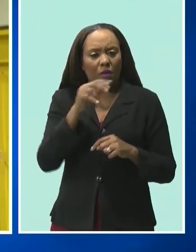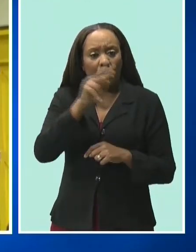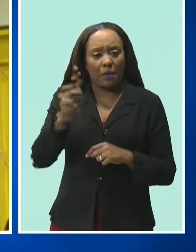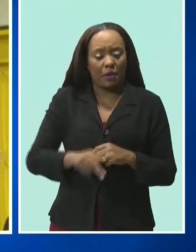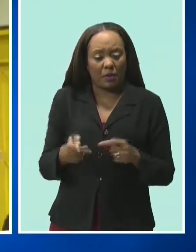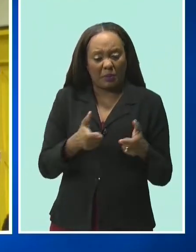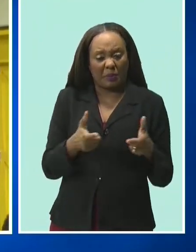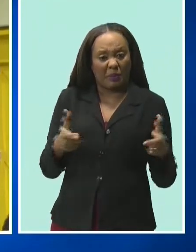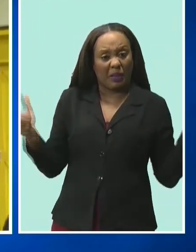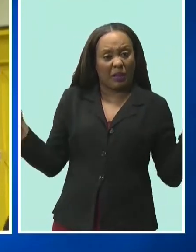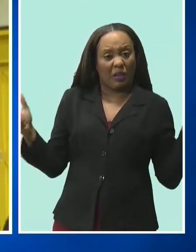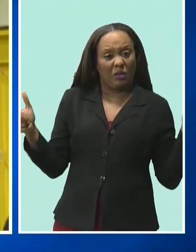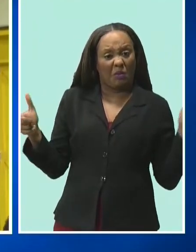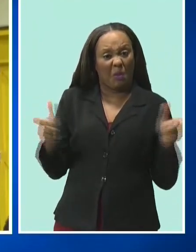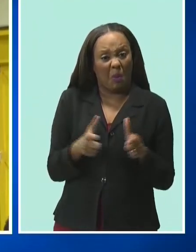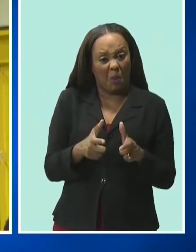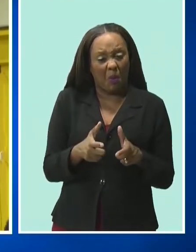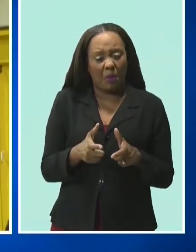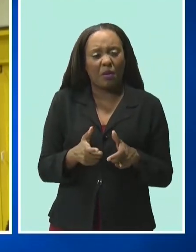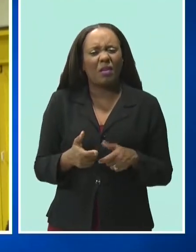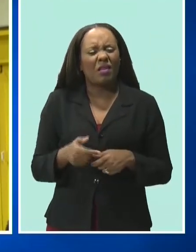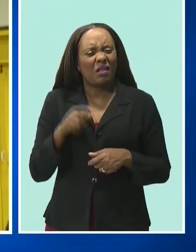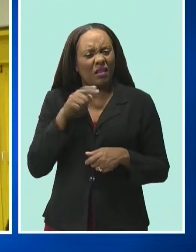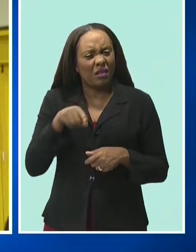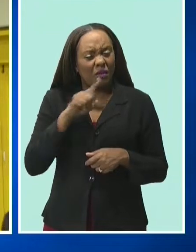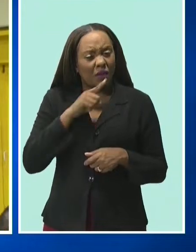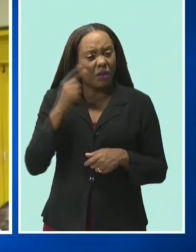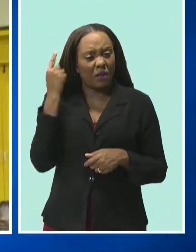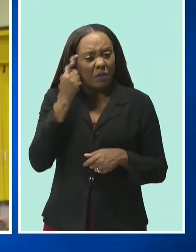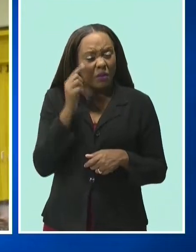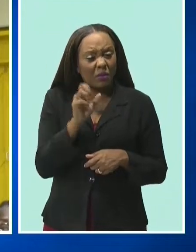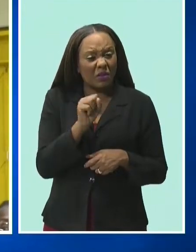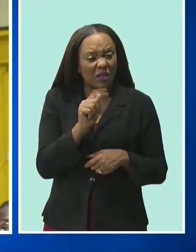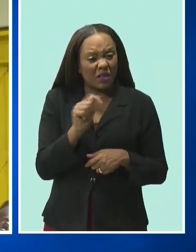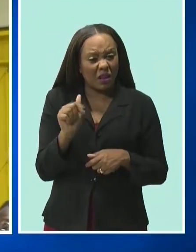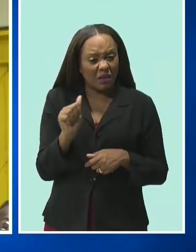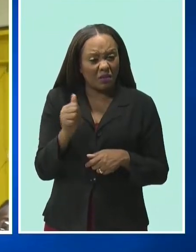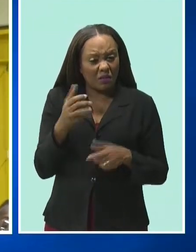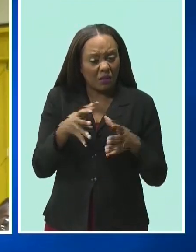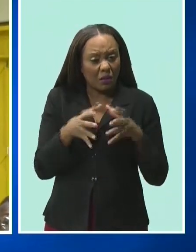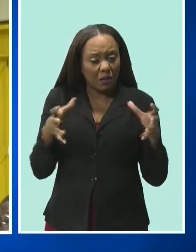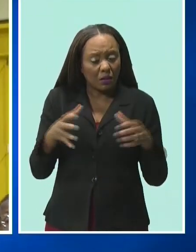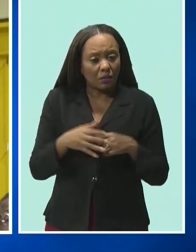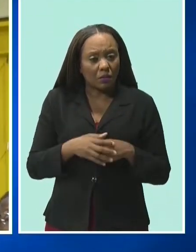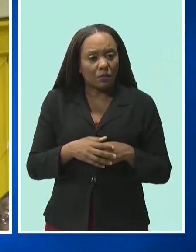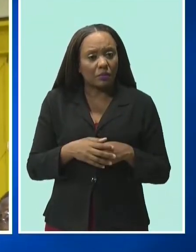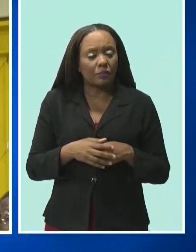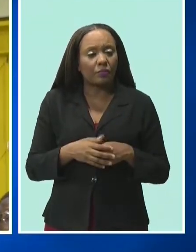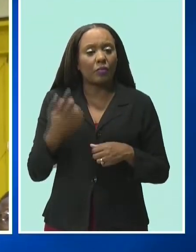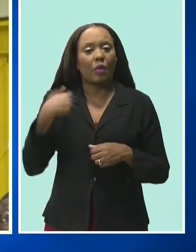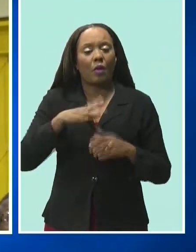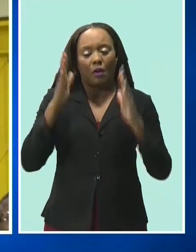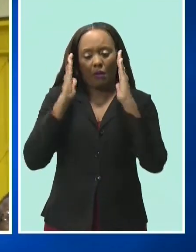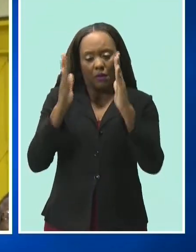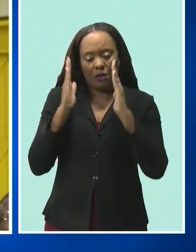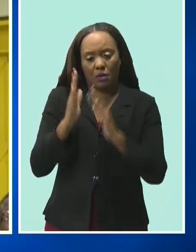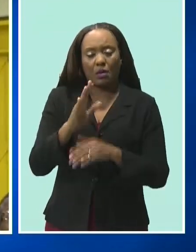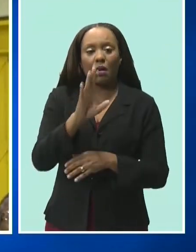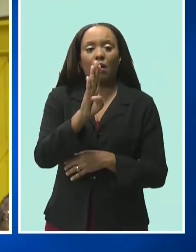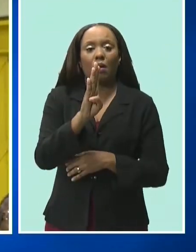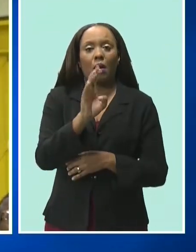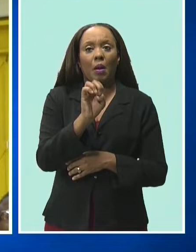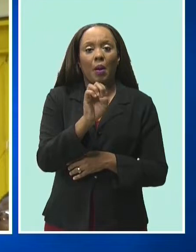and even listening to the discussion here tonight, a lot of focus is on Belle Plaine, but